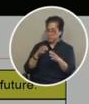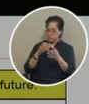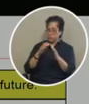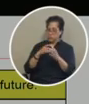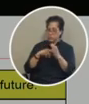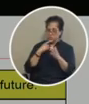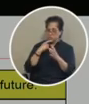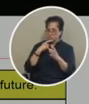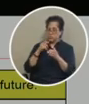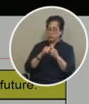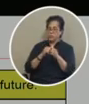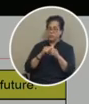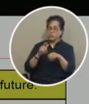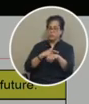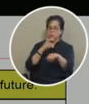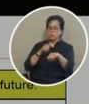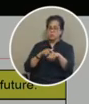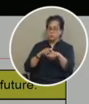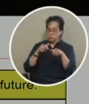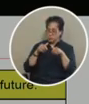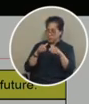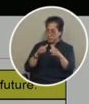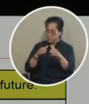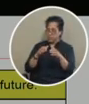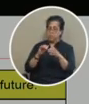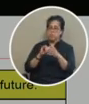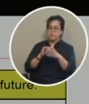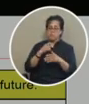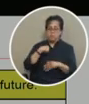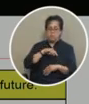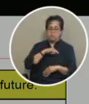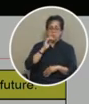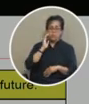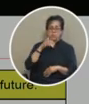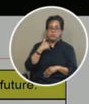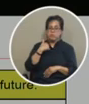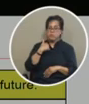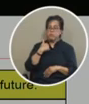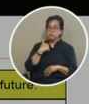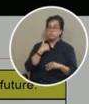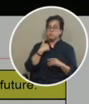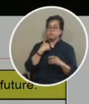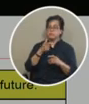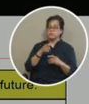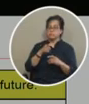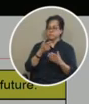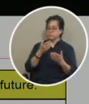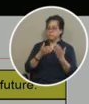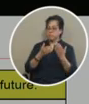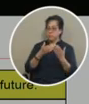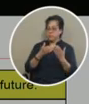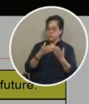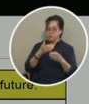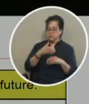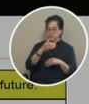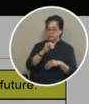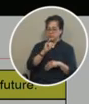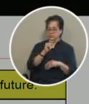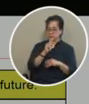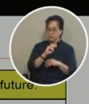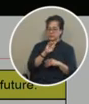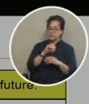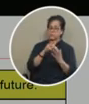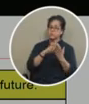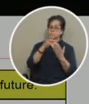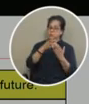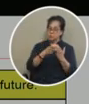of a long-term strategy is we will be bringing to you here in the next item a program